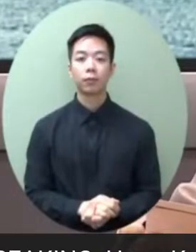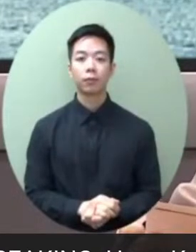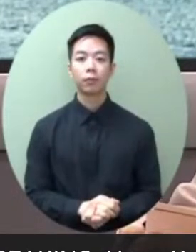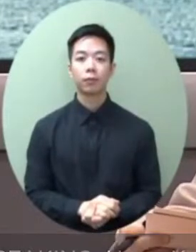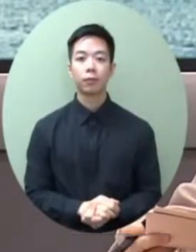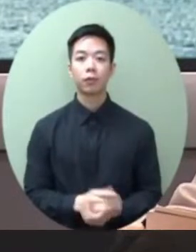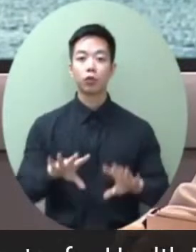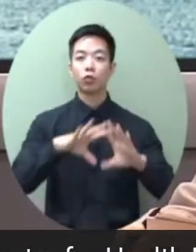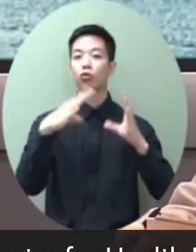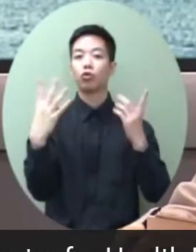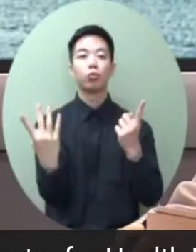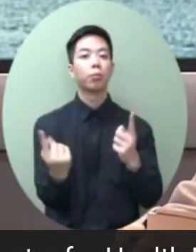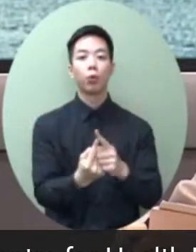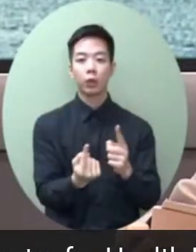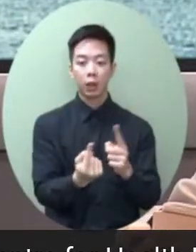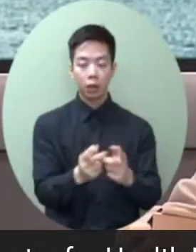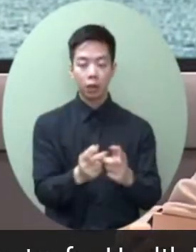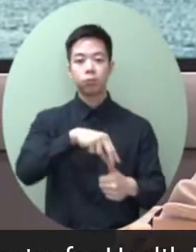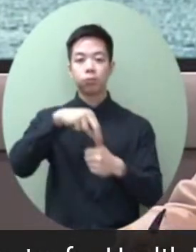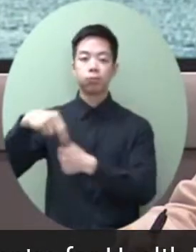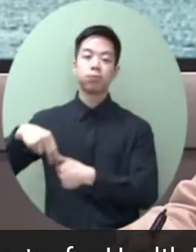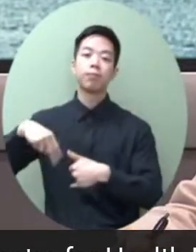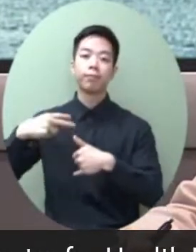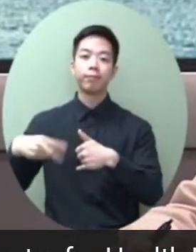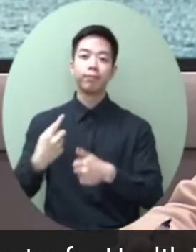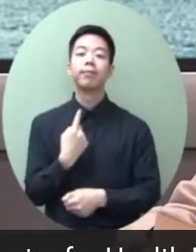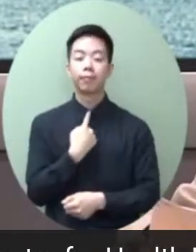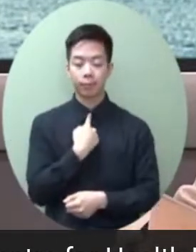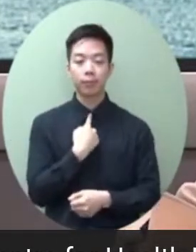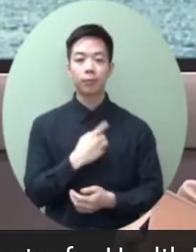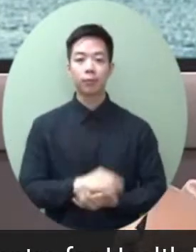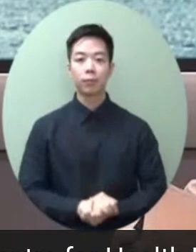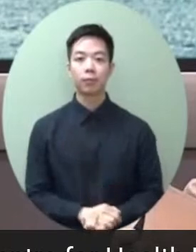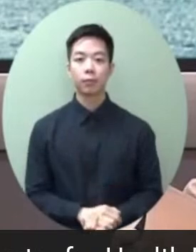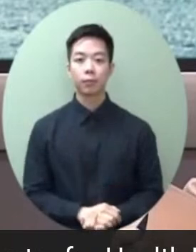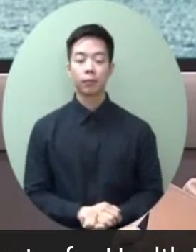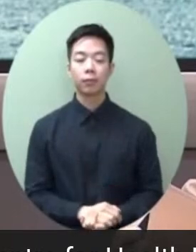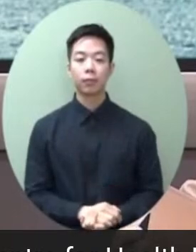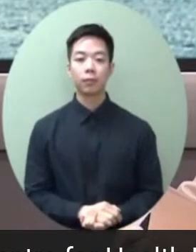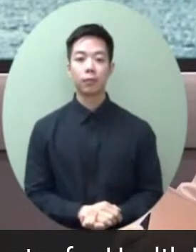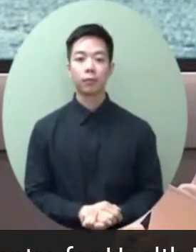Thus, all the staff residents will be sent to quarantine.